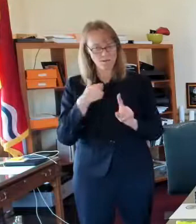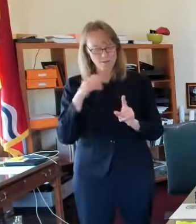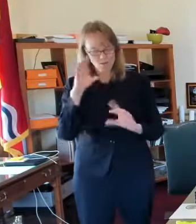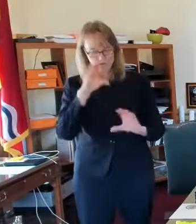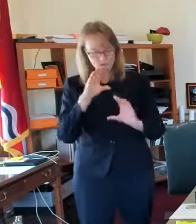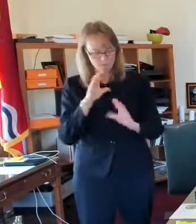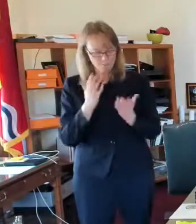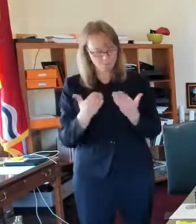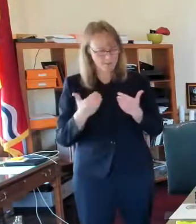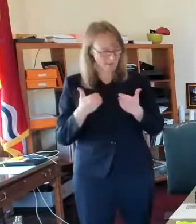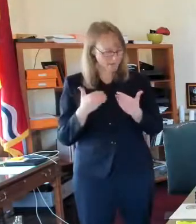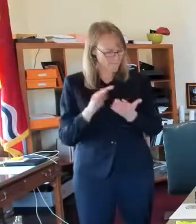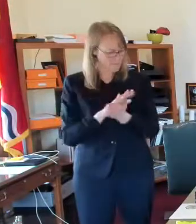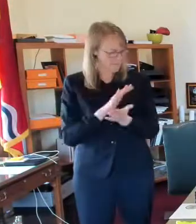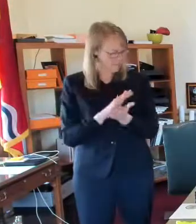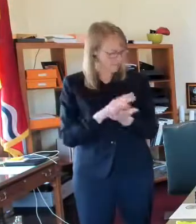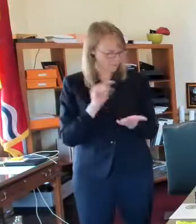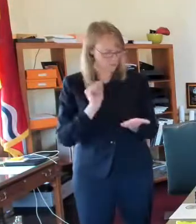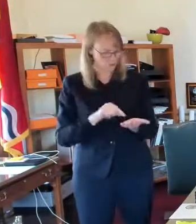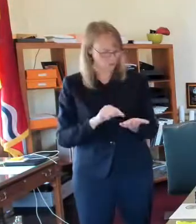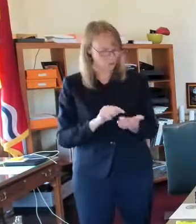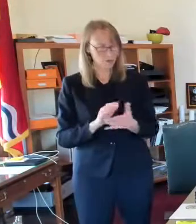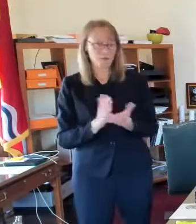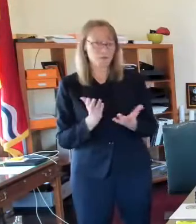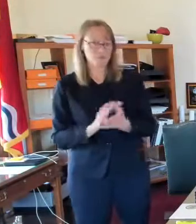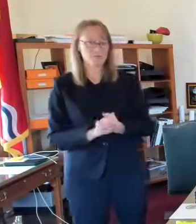Yeah, maybe not today. But at